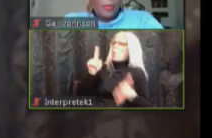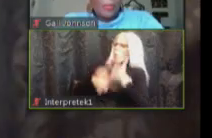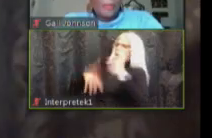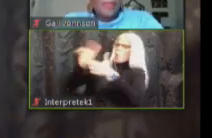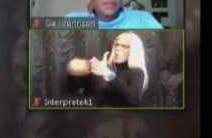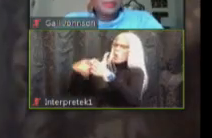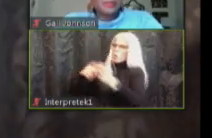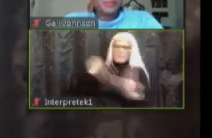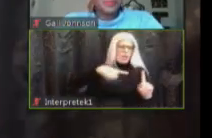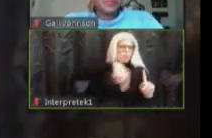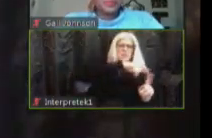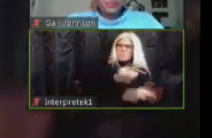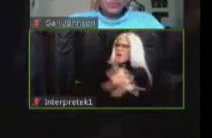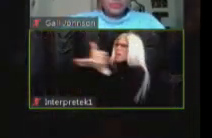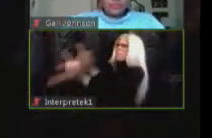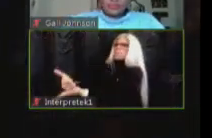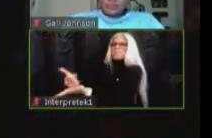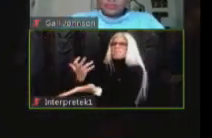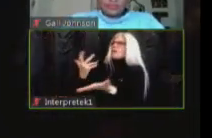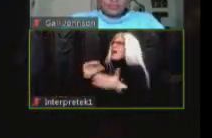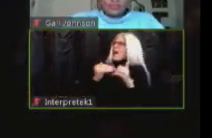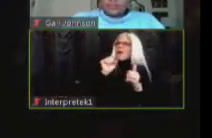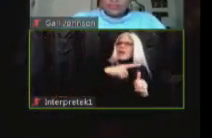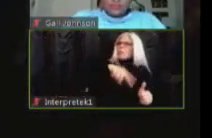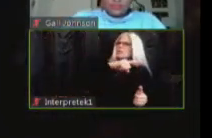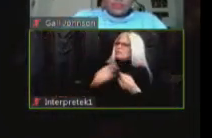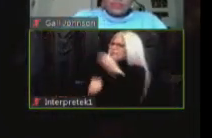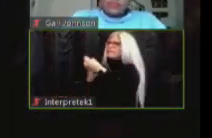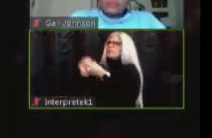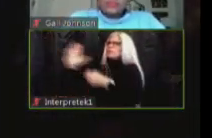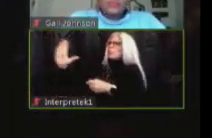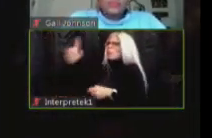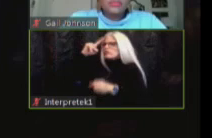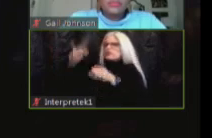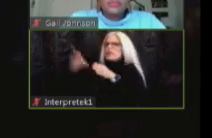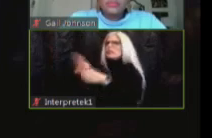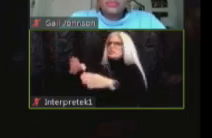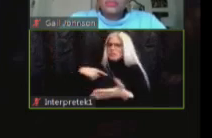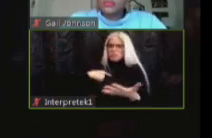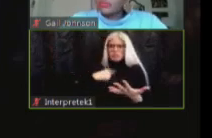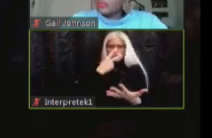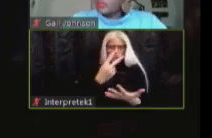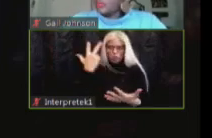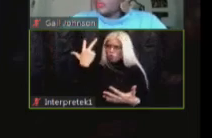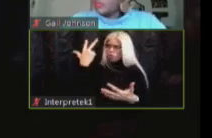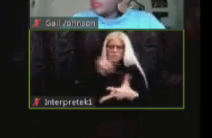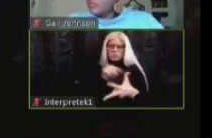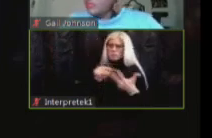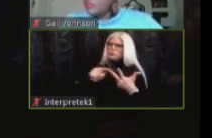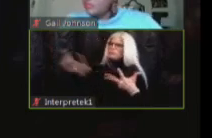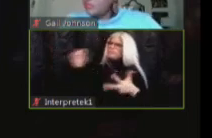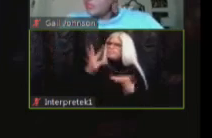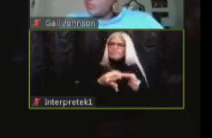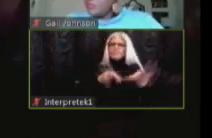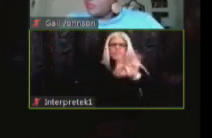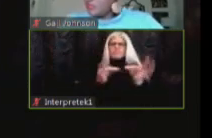fit in to this strategy? And I'm just looking at your three pillars here of what has proven effective, and it